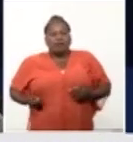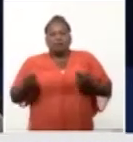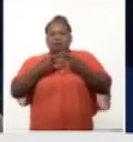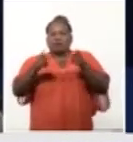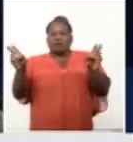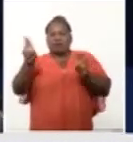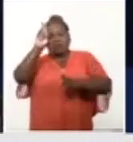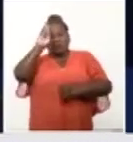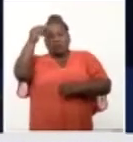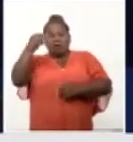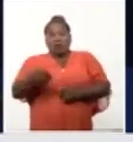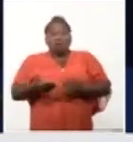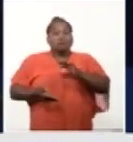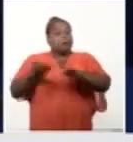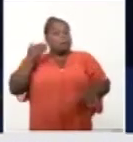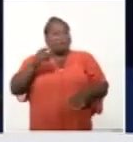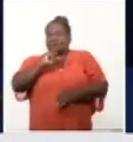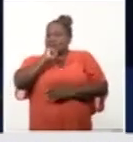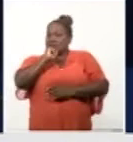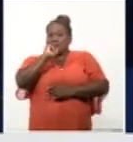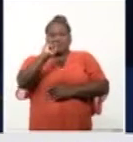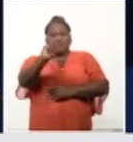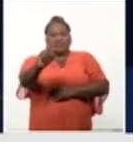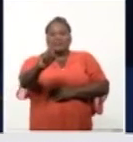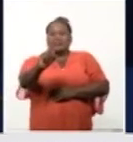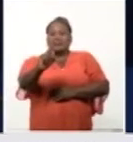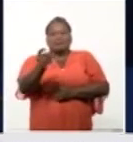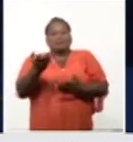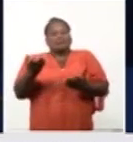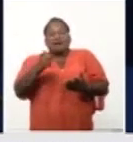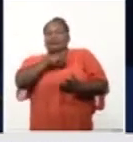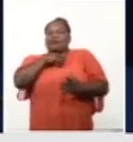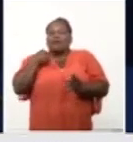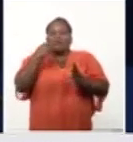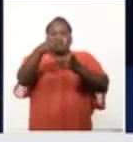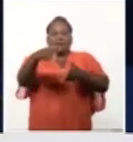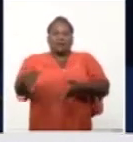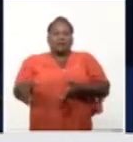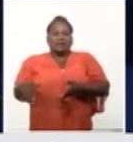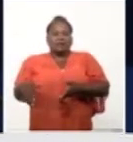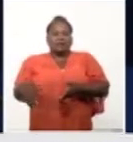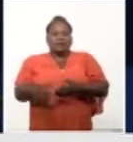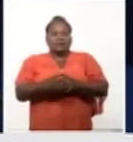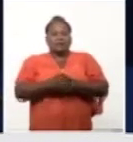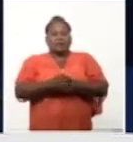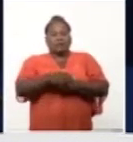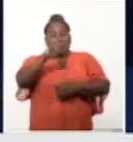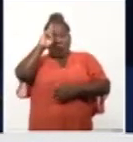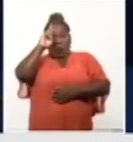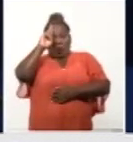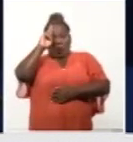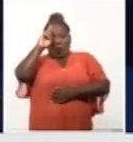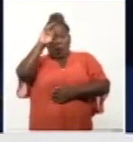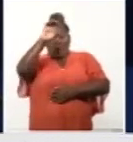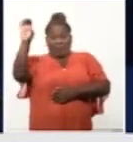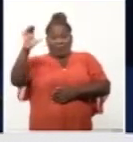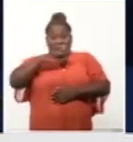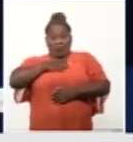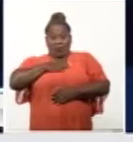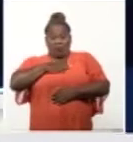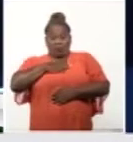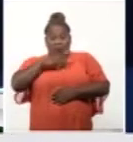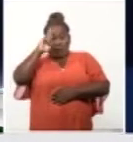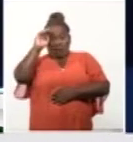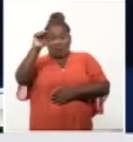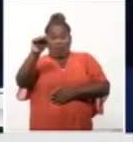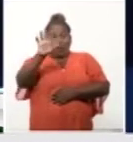and our personnel made their best, but it was not possible to revive him. In